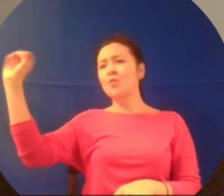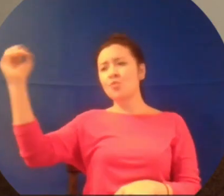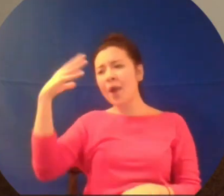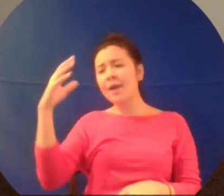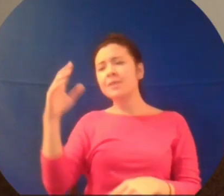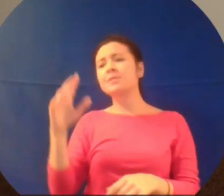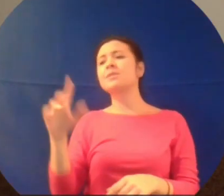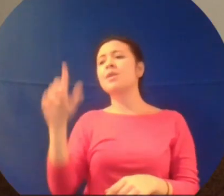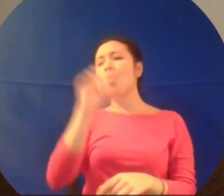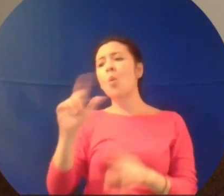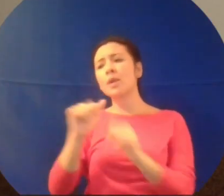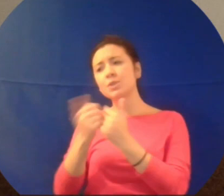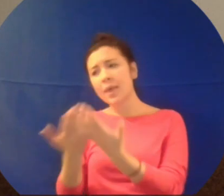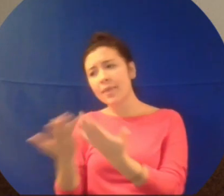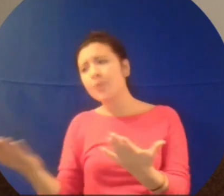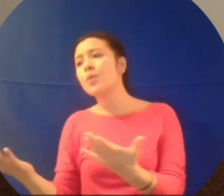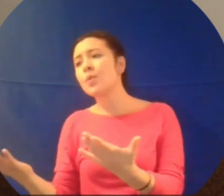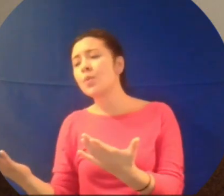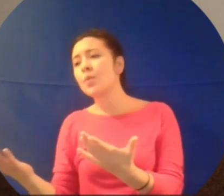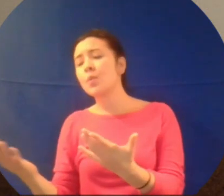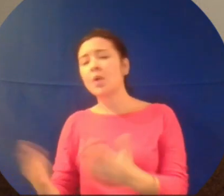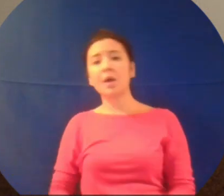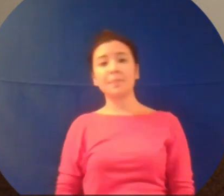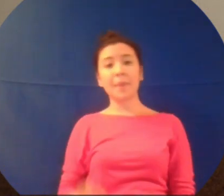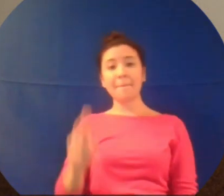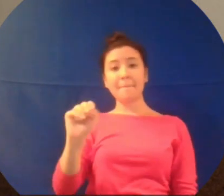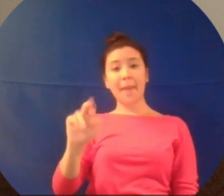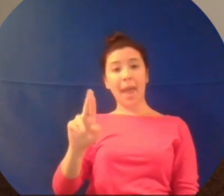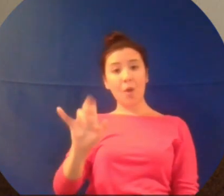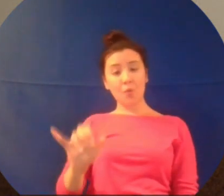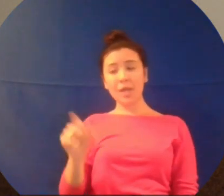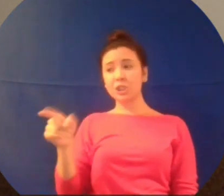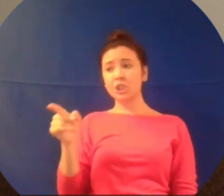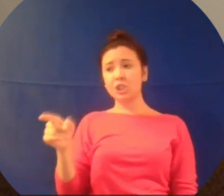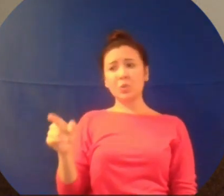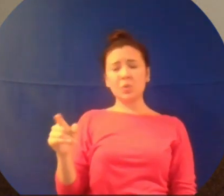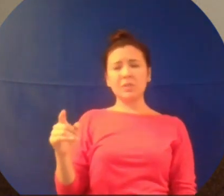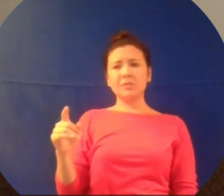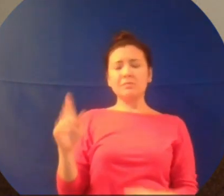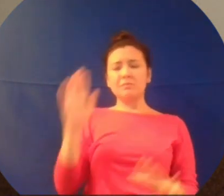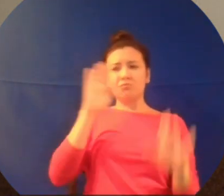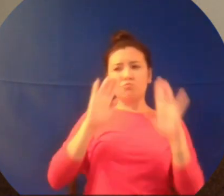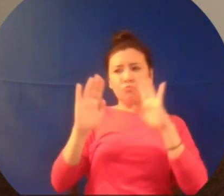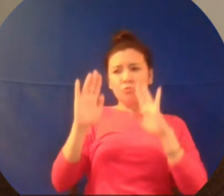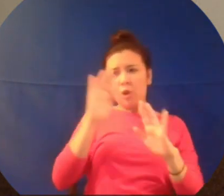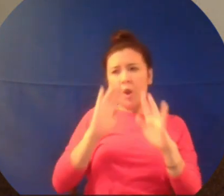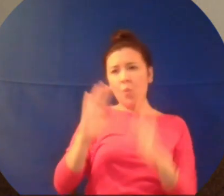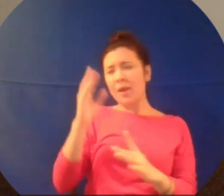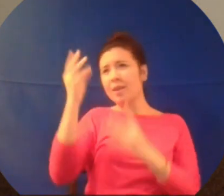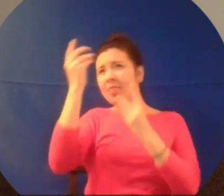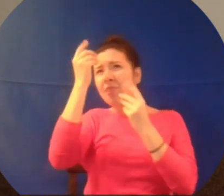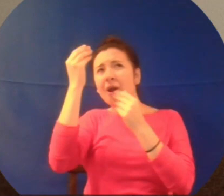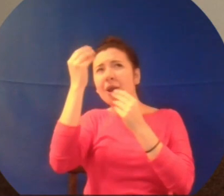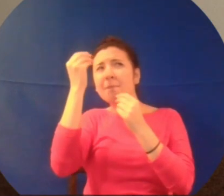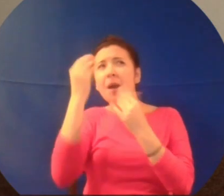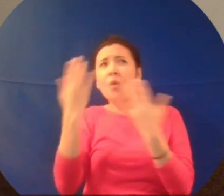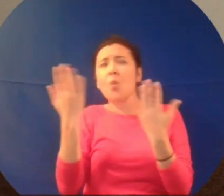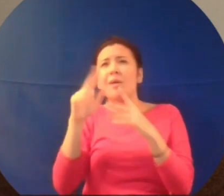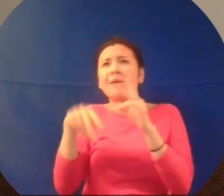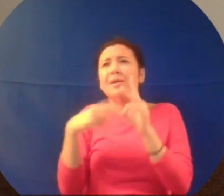you." But she was greatly troubled at what was said and pondered what sort of greeting this might